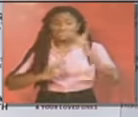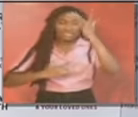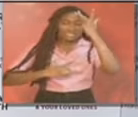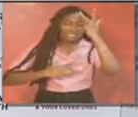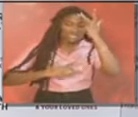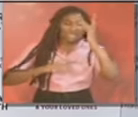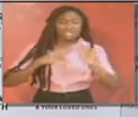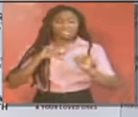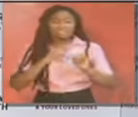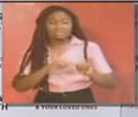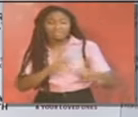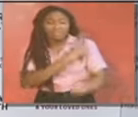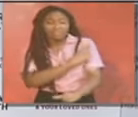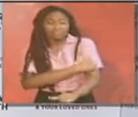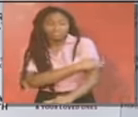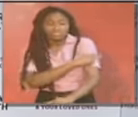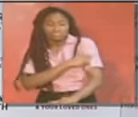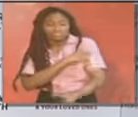system.